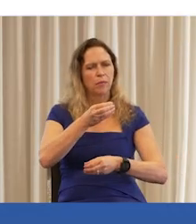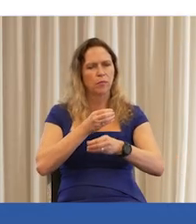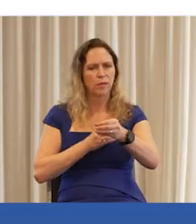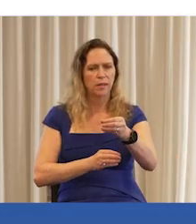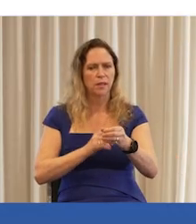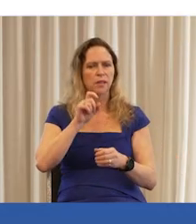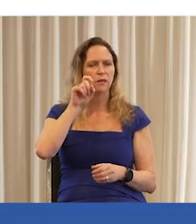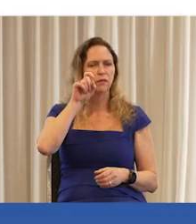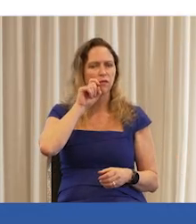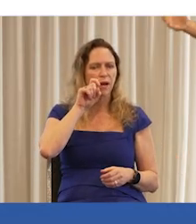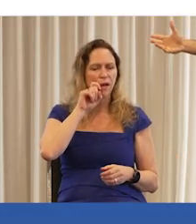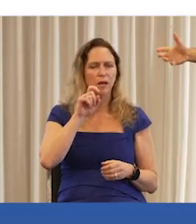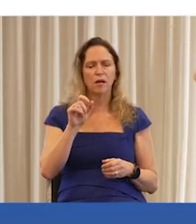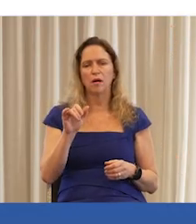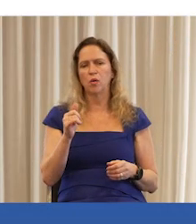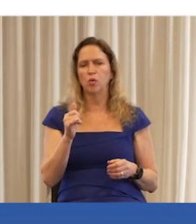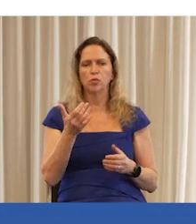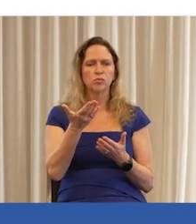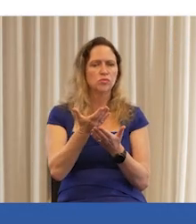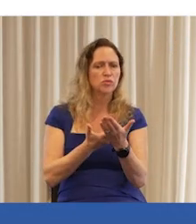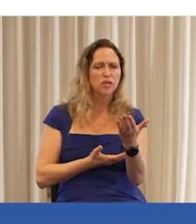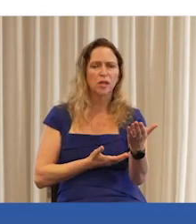of humor.